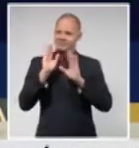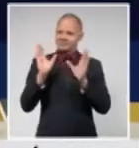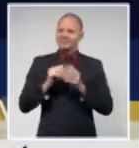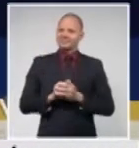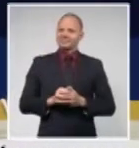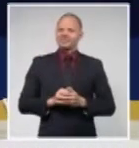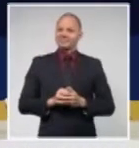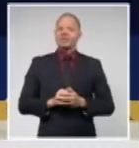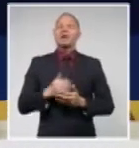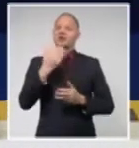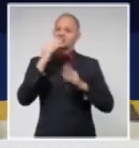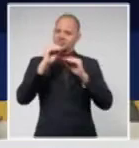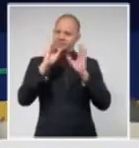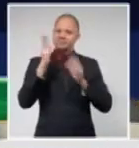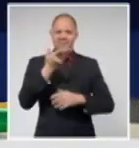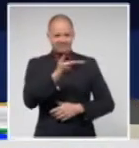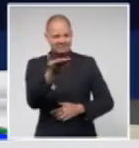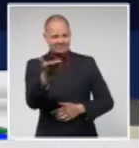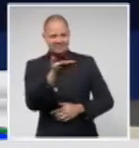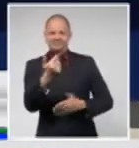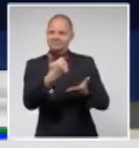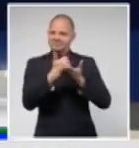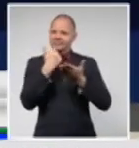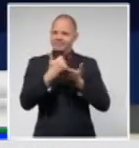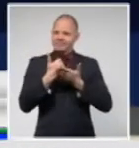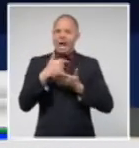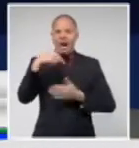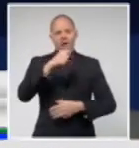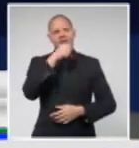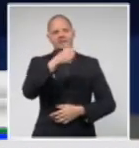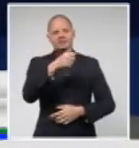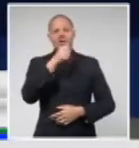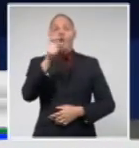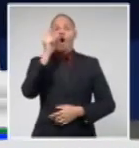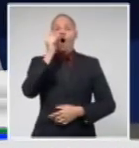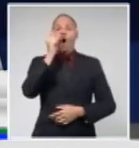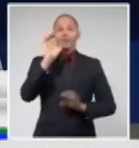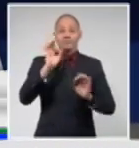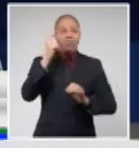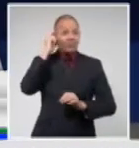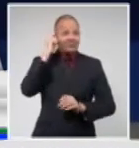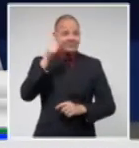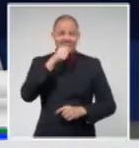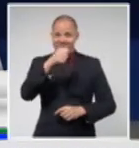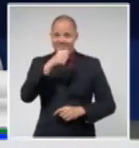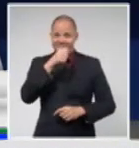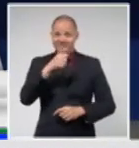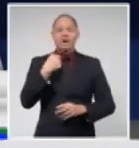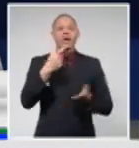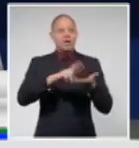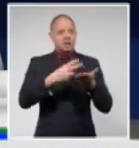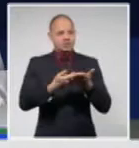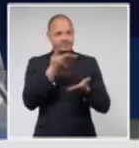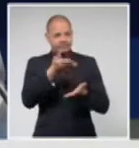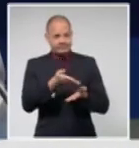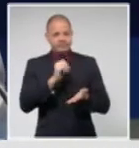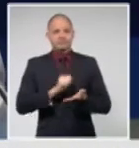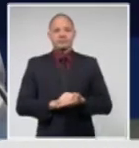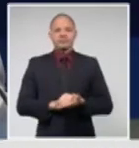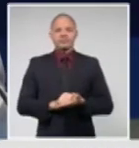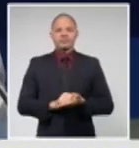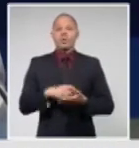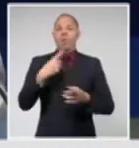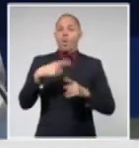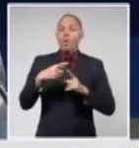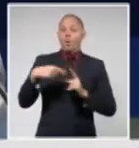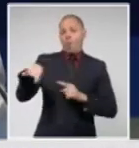Good morning to all of those who make this broadcast possible. To Lázaro Manuel supporting us from the studios,